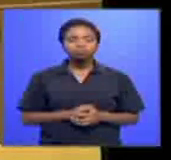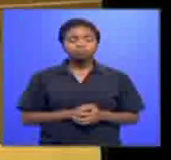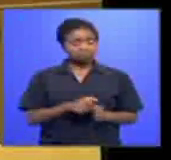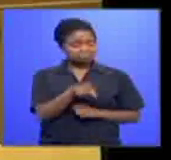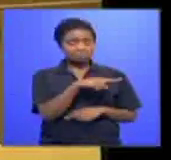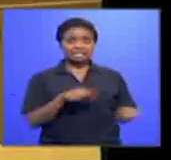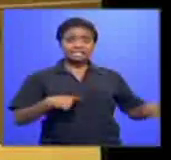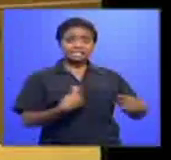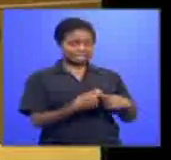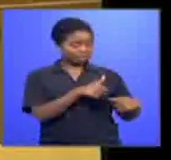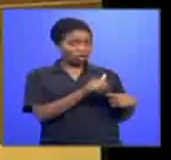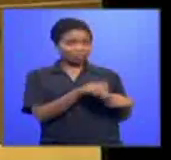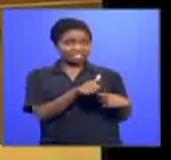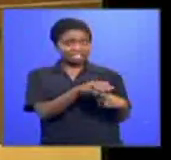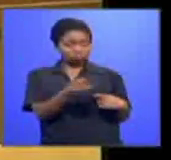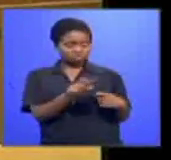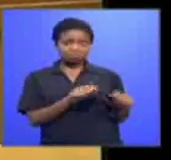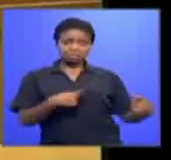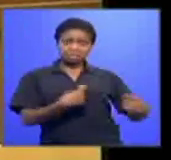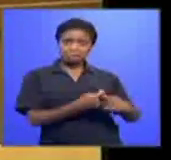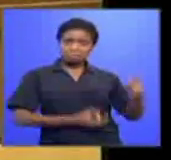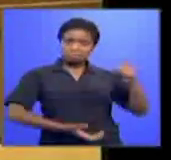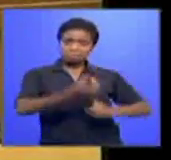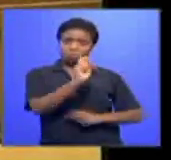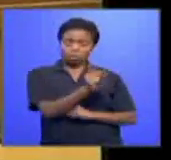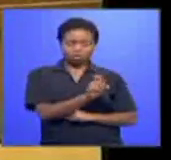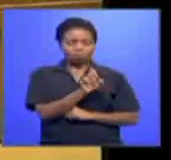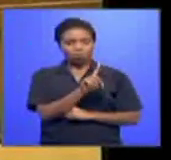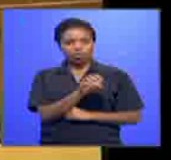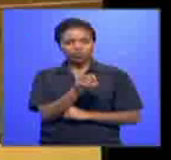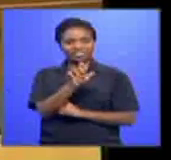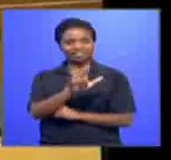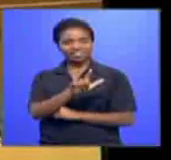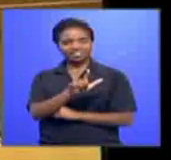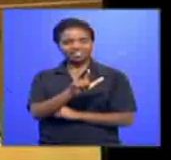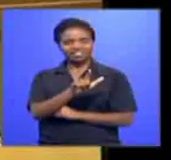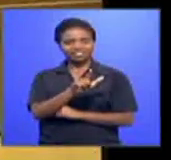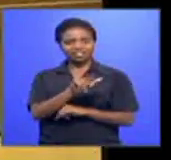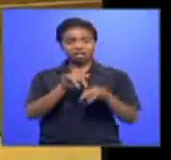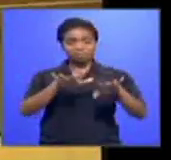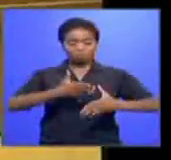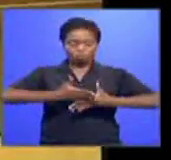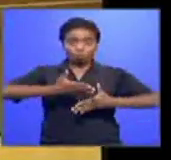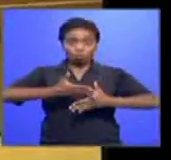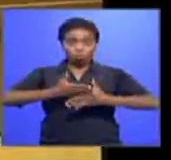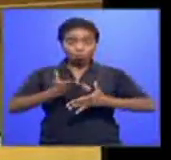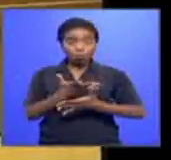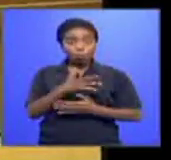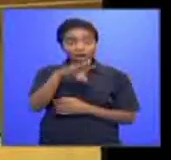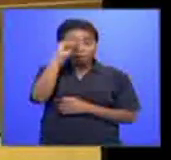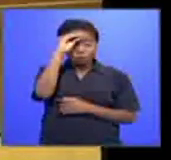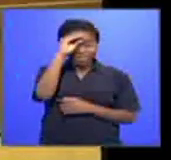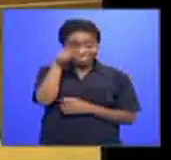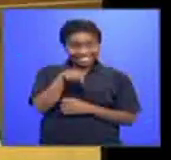successes in the past financial year, 107 officials working within the criminal justice system